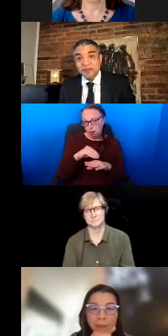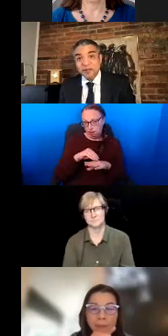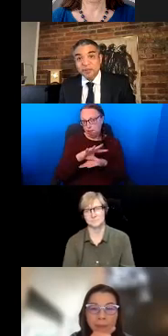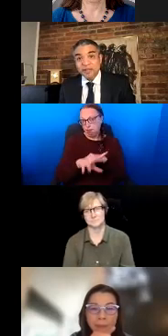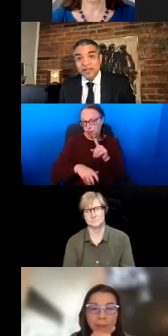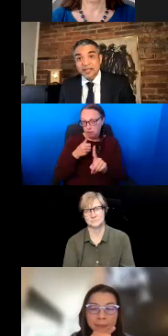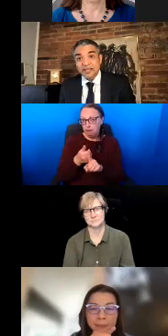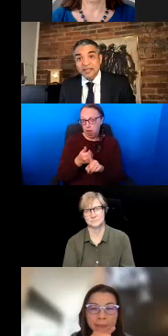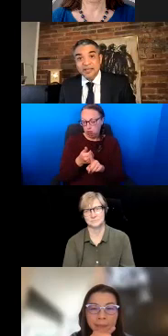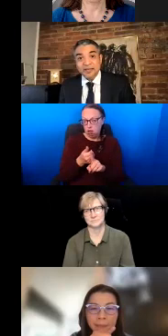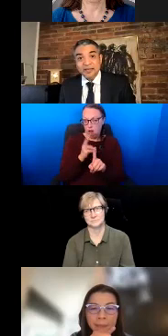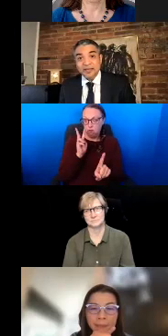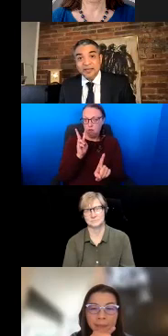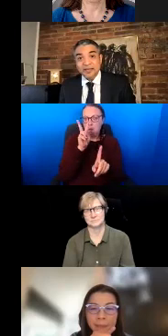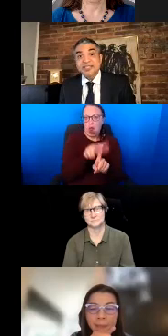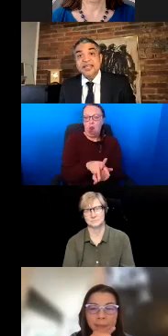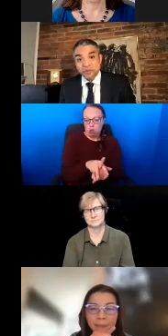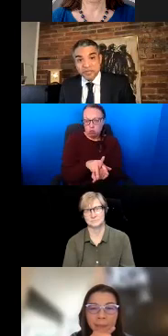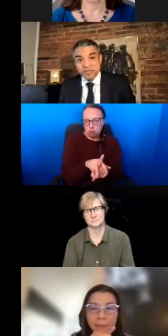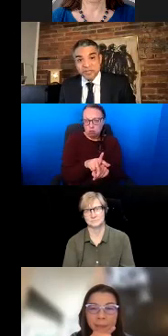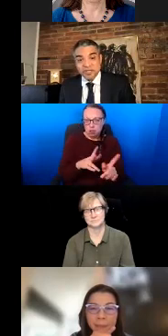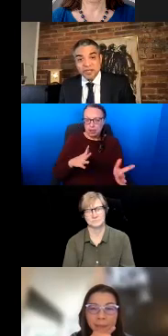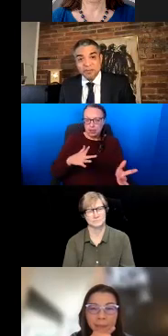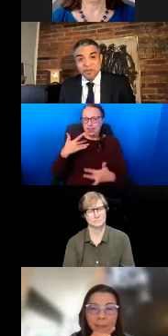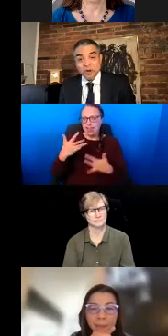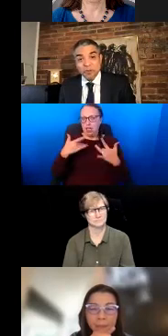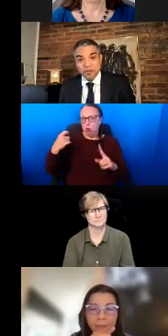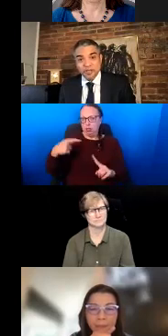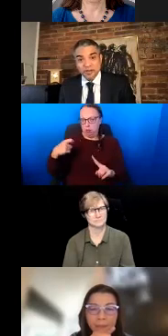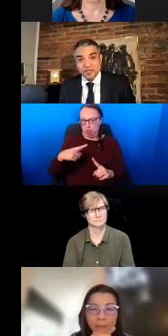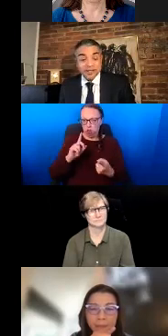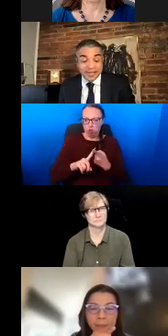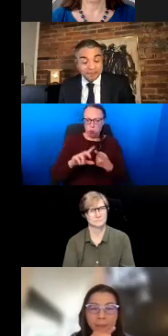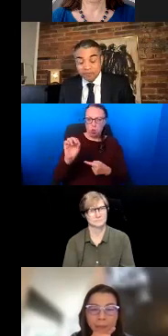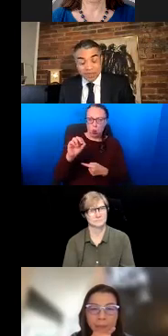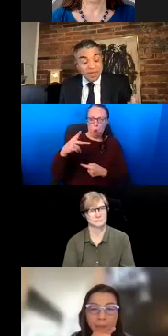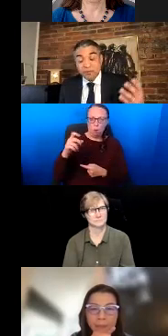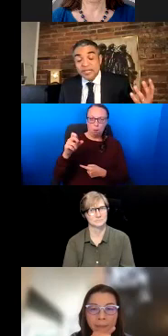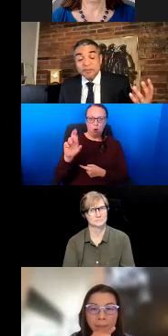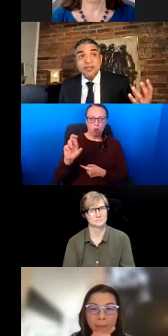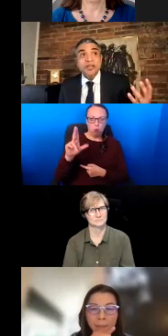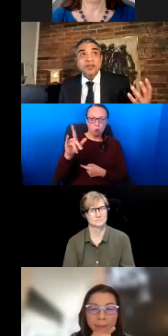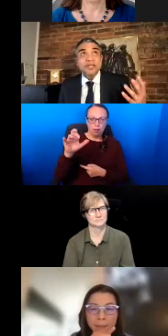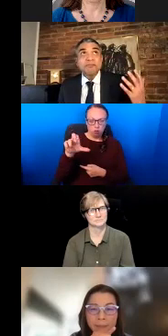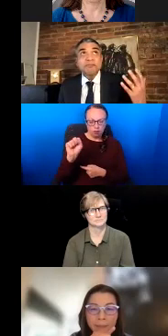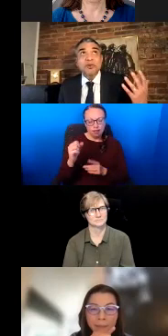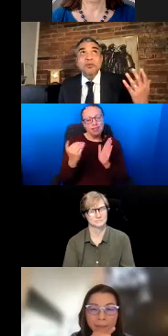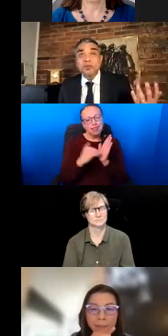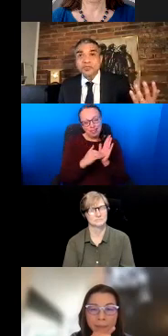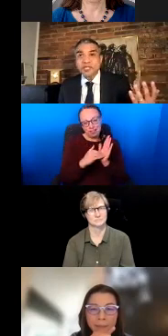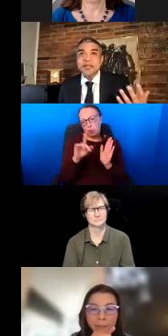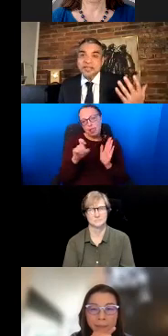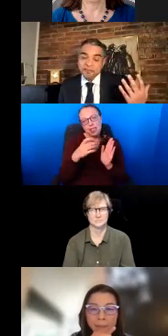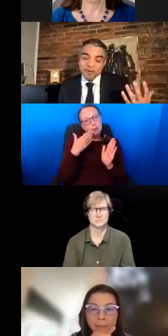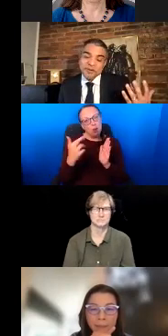of applying excitatory stimulation to the pars opercularis. Again, we need better